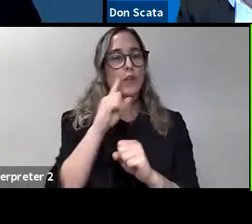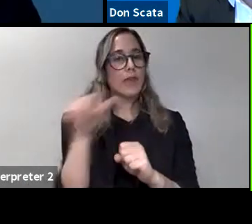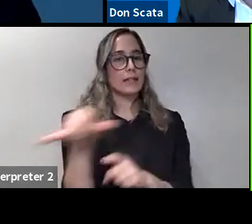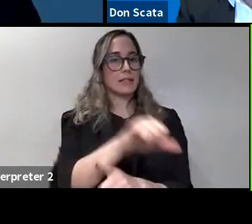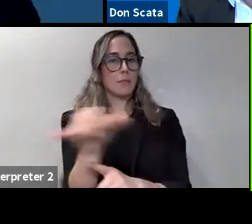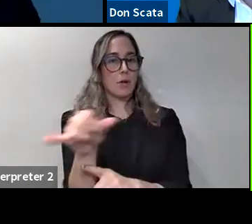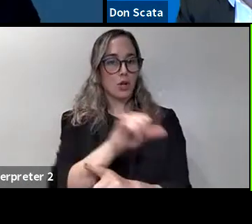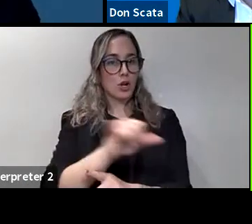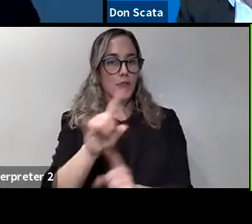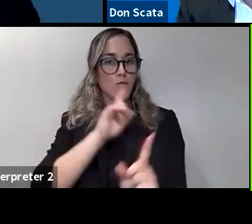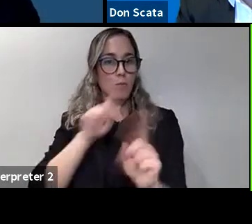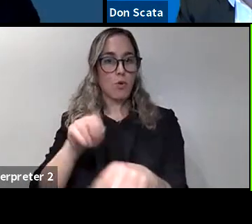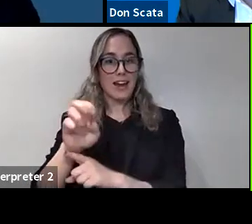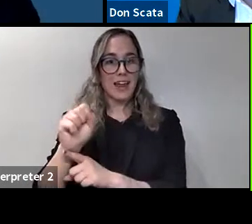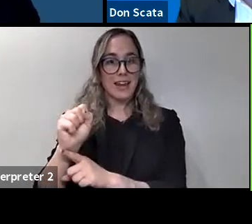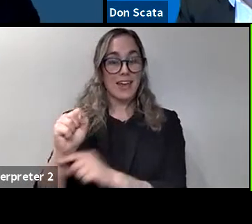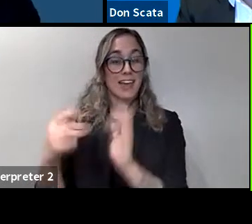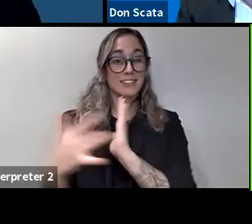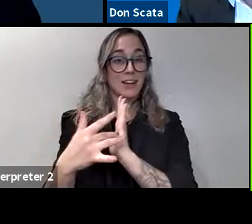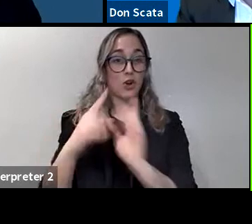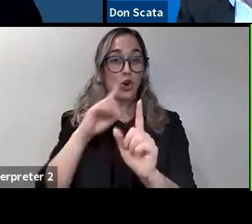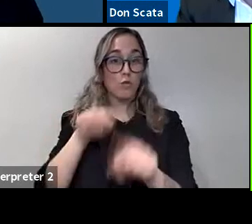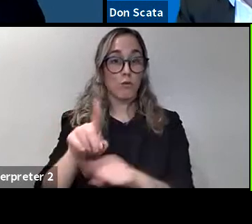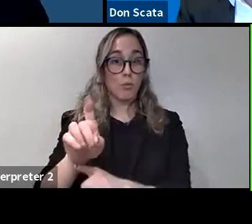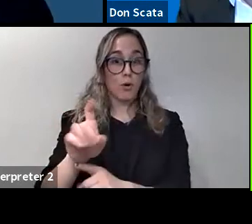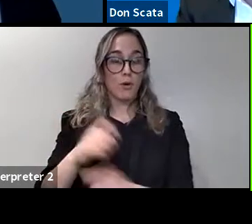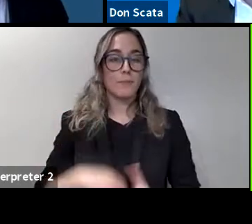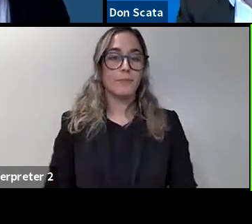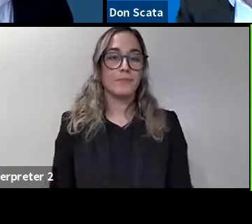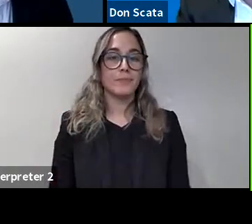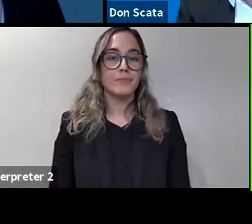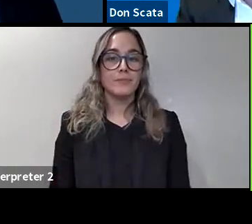the NES technical report?